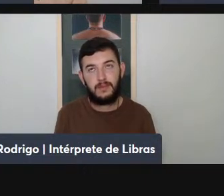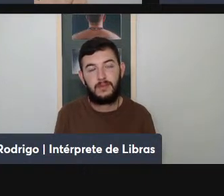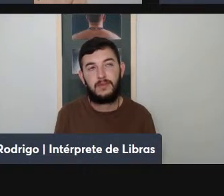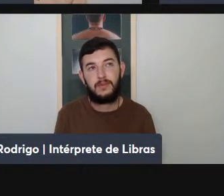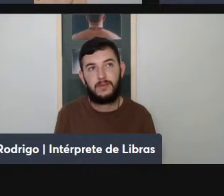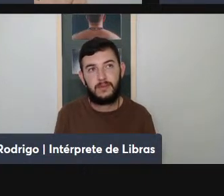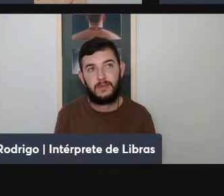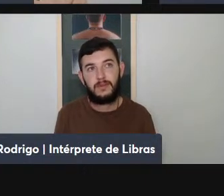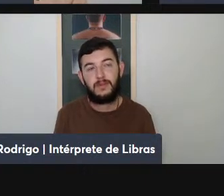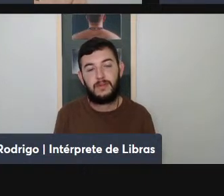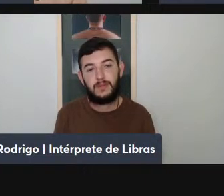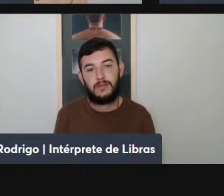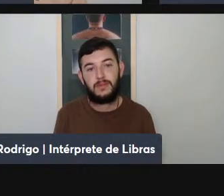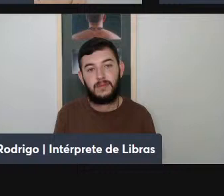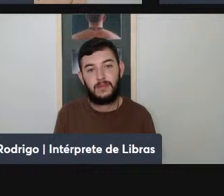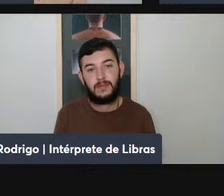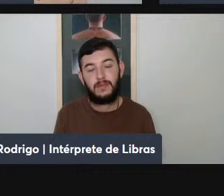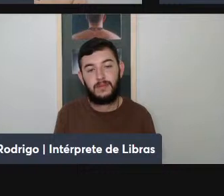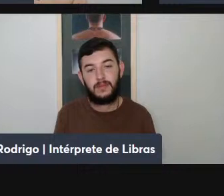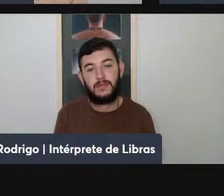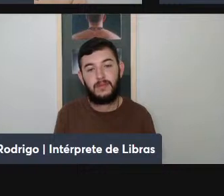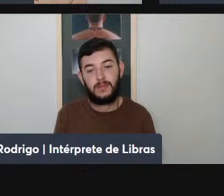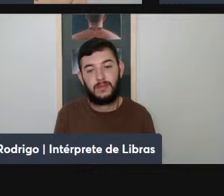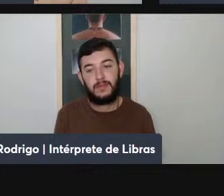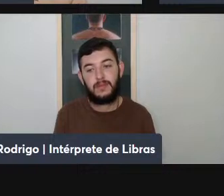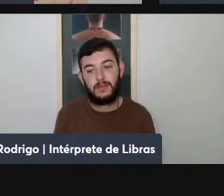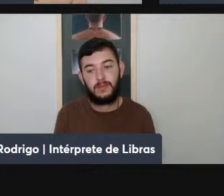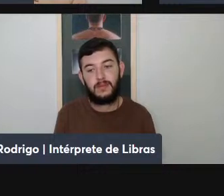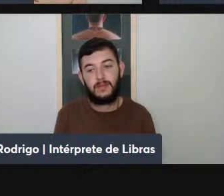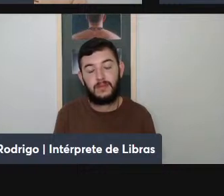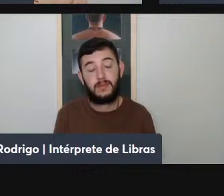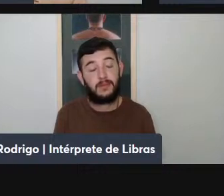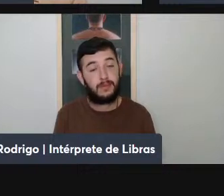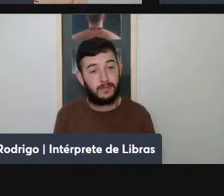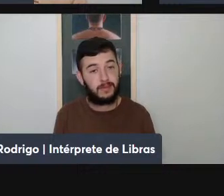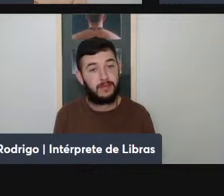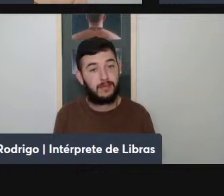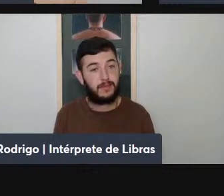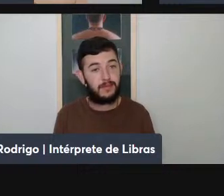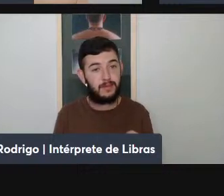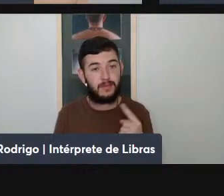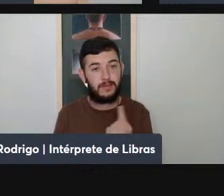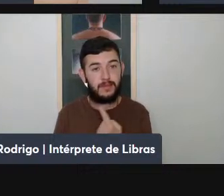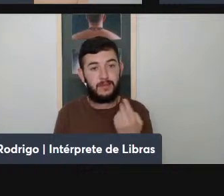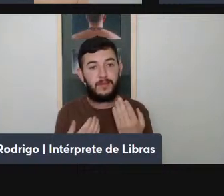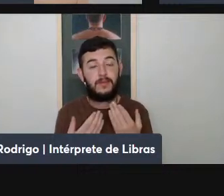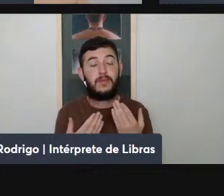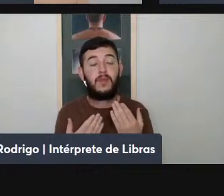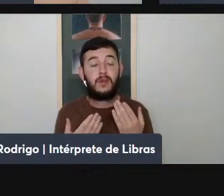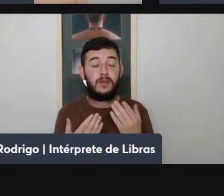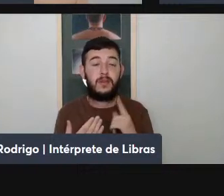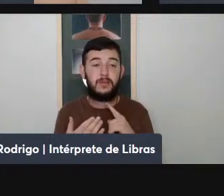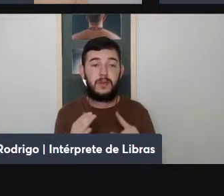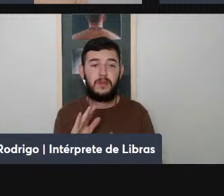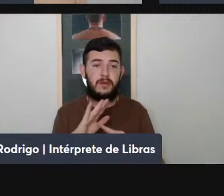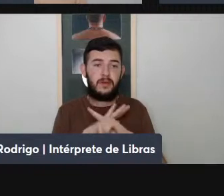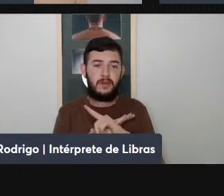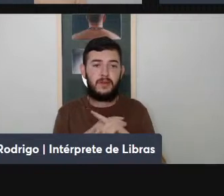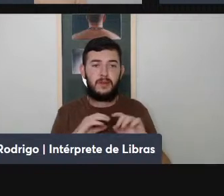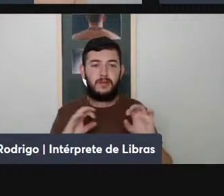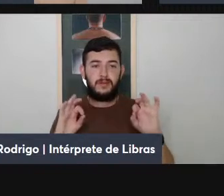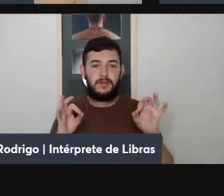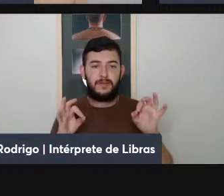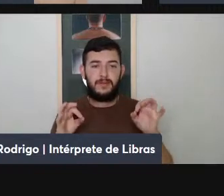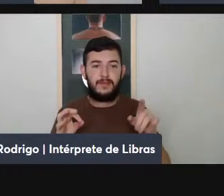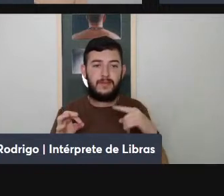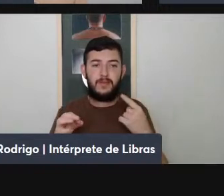is what we now need to work on. Então, abrimos a questão e há muitos debates,